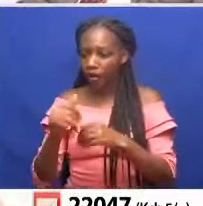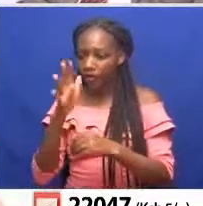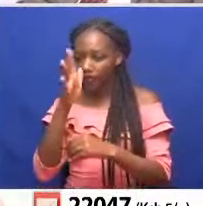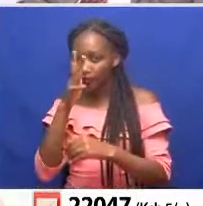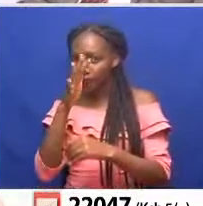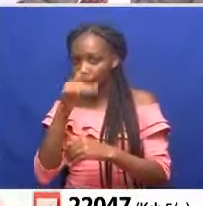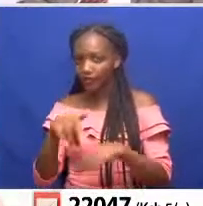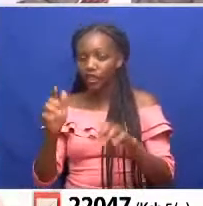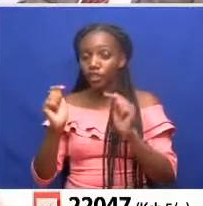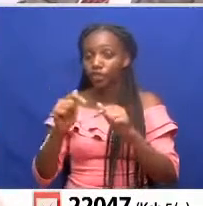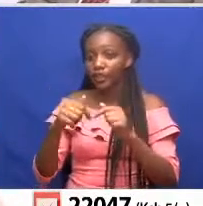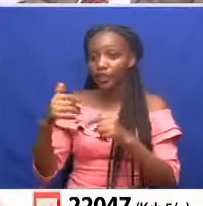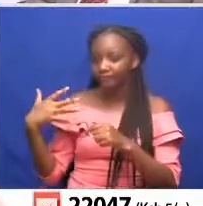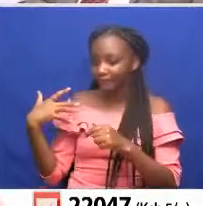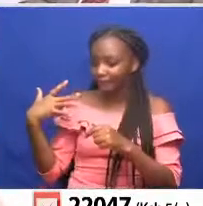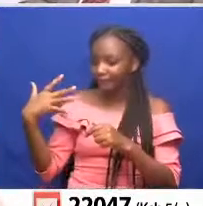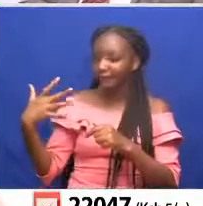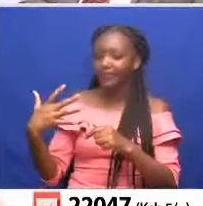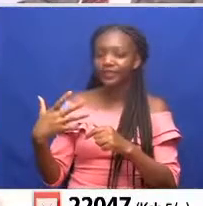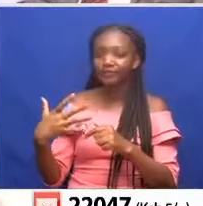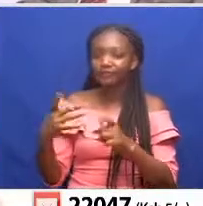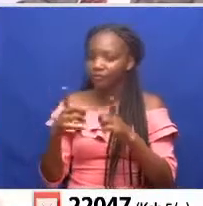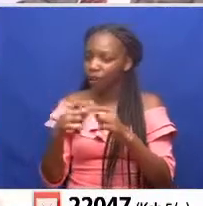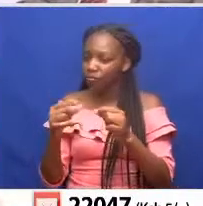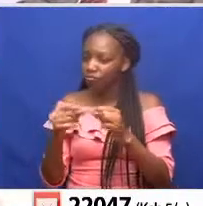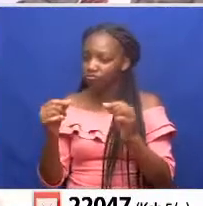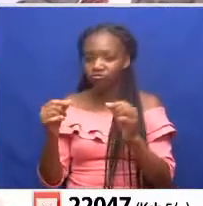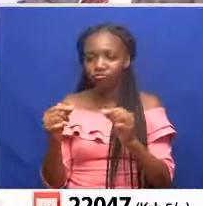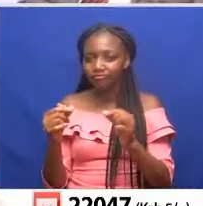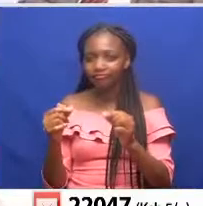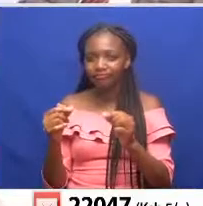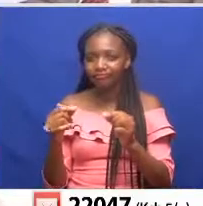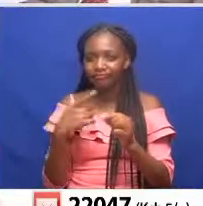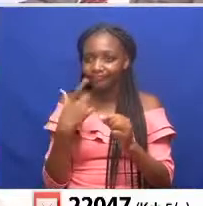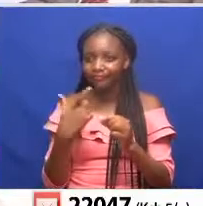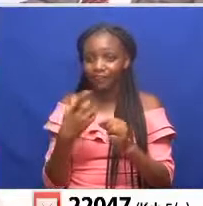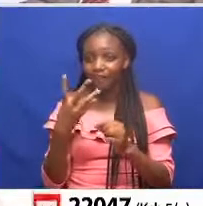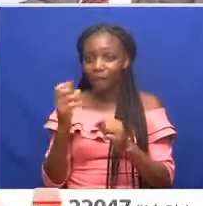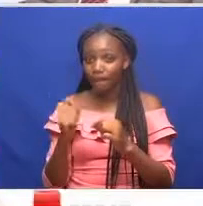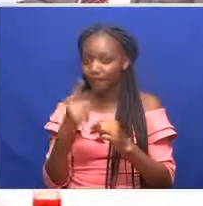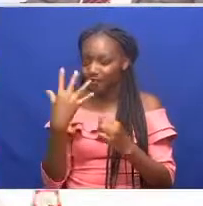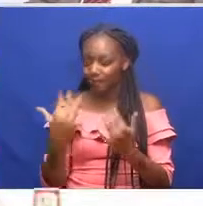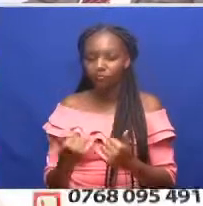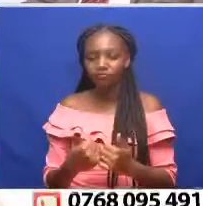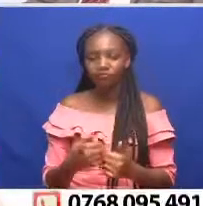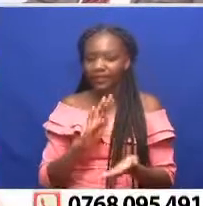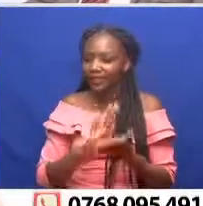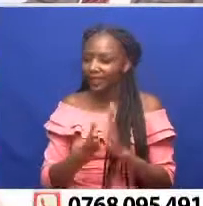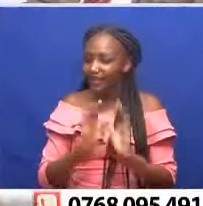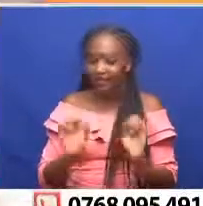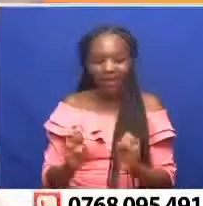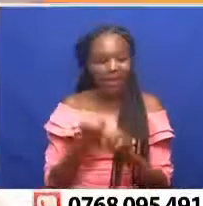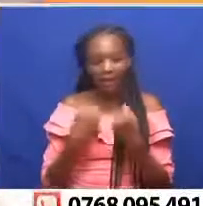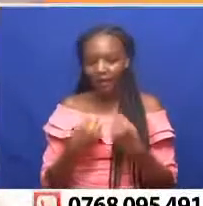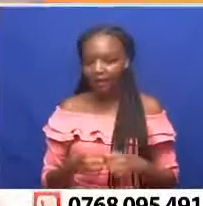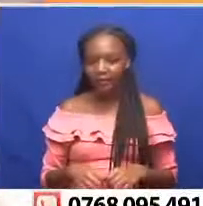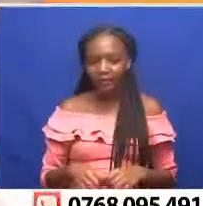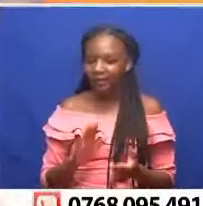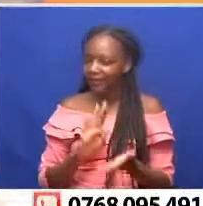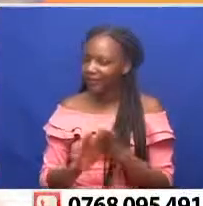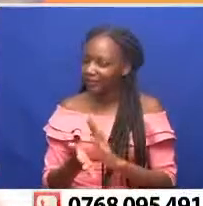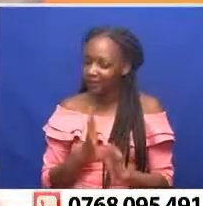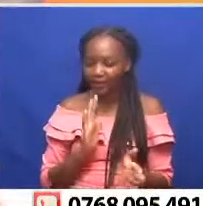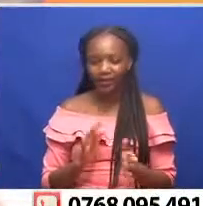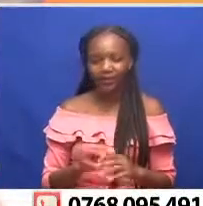about today since they made those allegations MH it is four months MHM nothing has come out of it because there is nothing